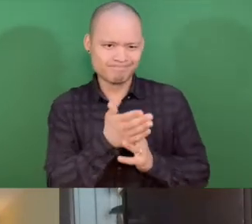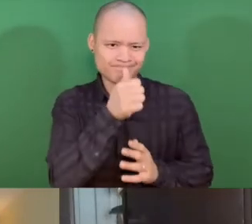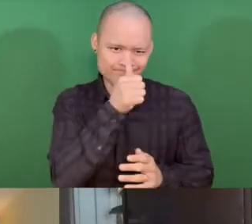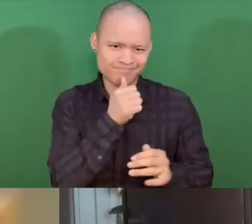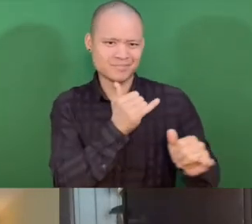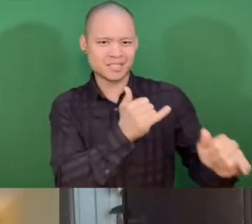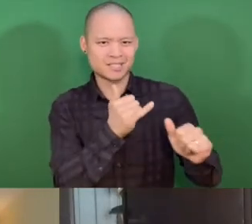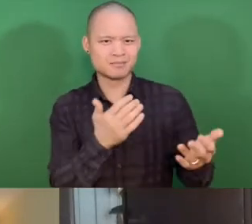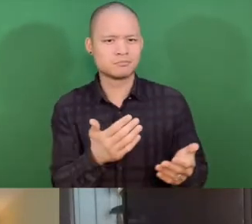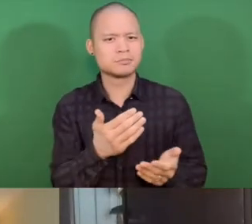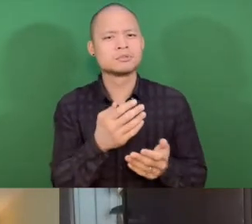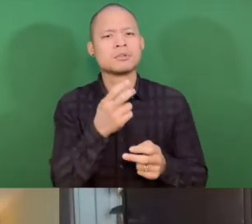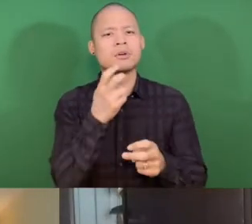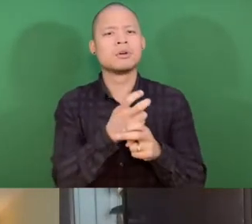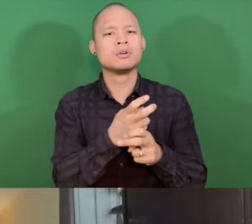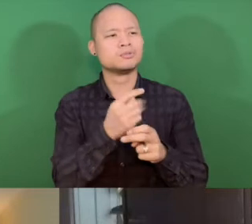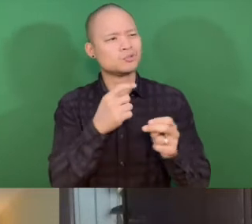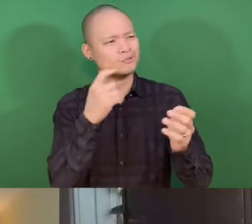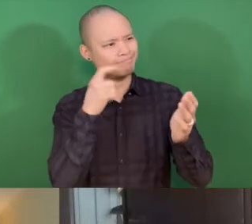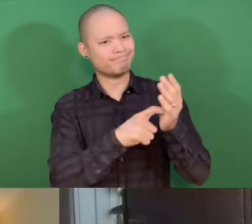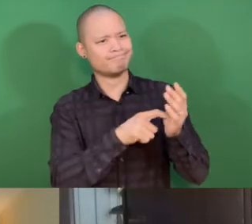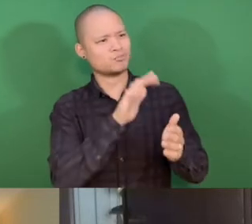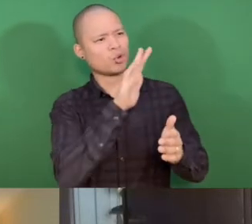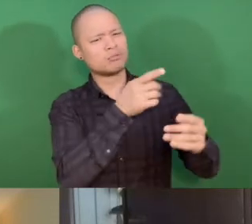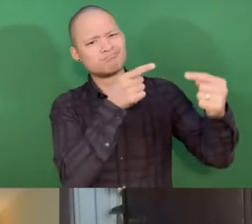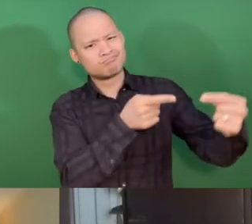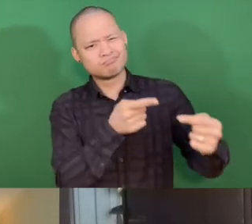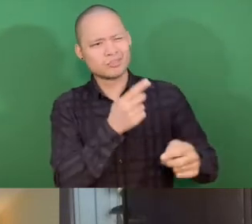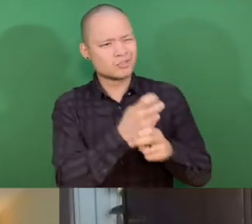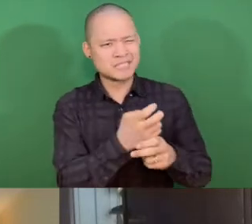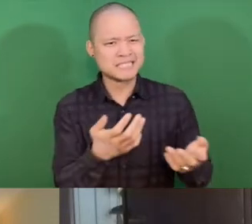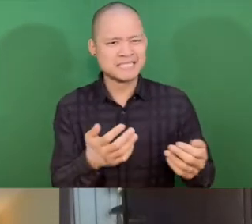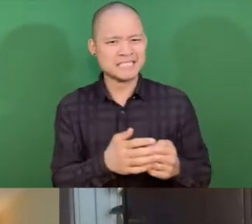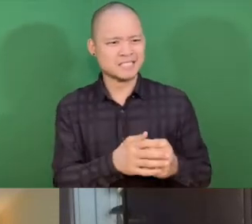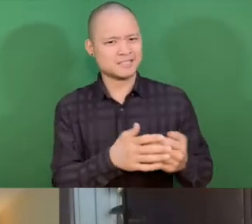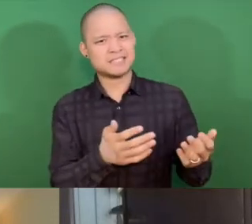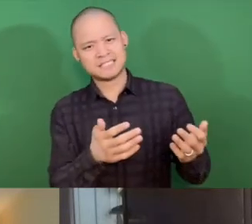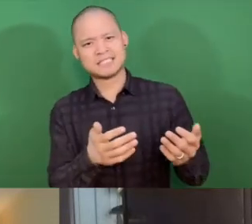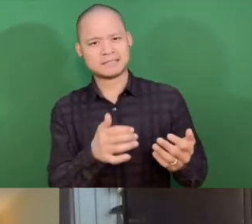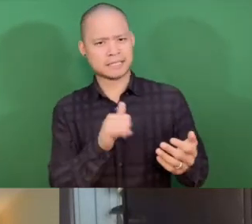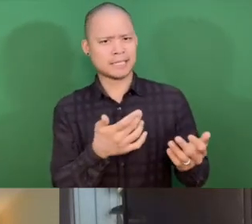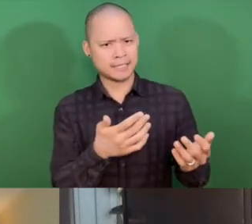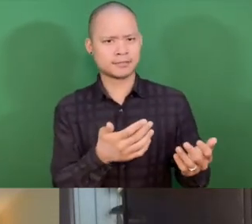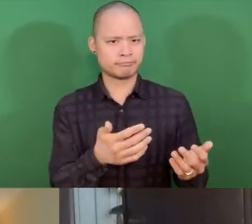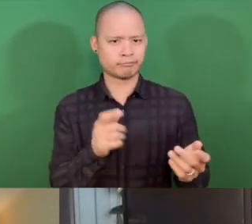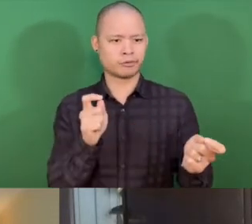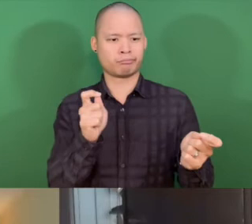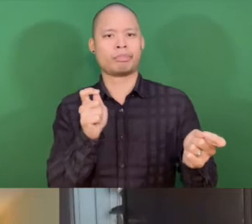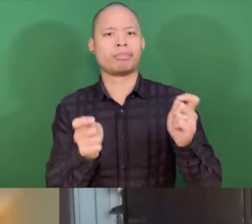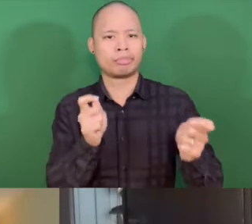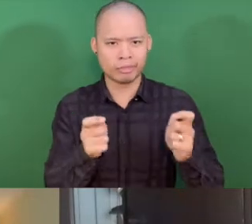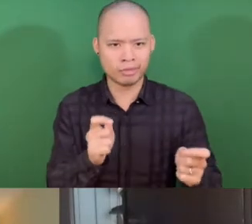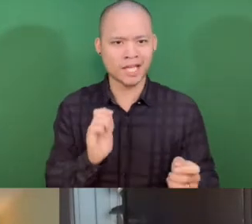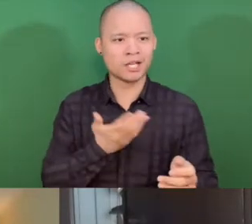your difficulties and to focus on them and that compromises your ability to empathize, I